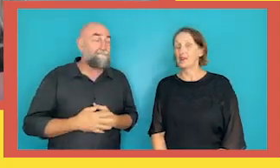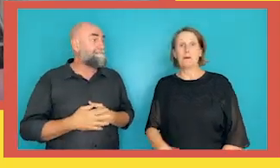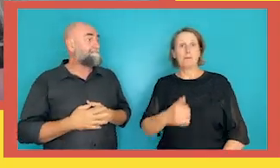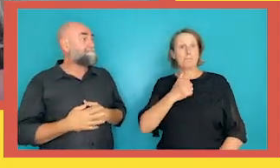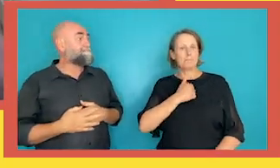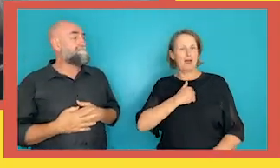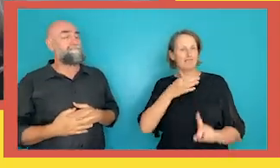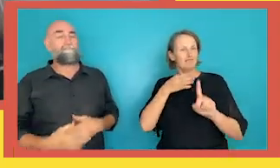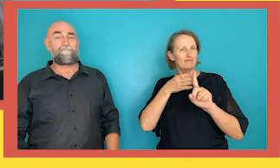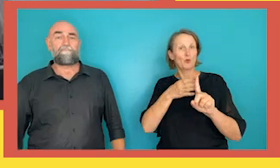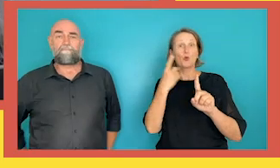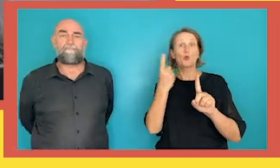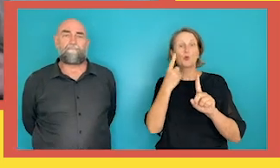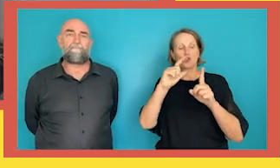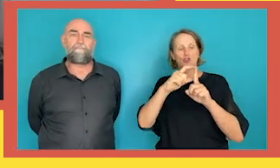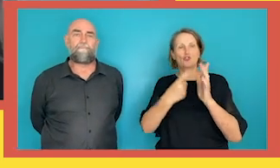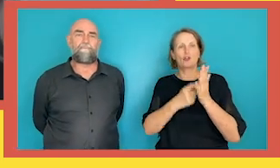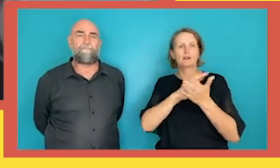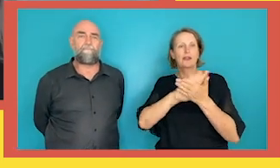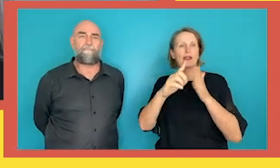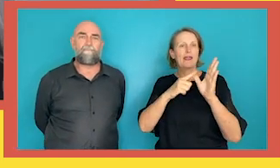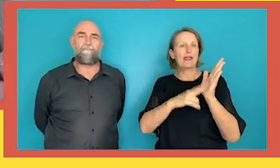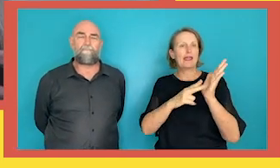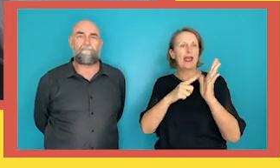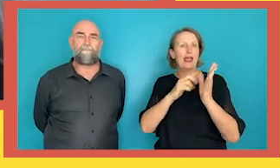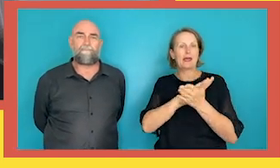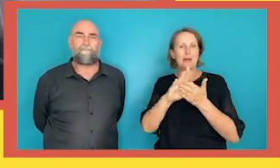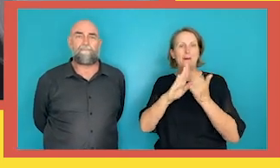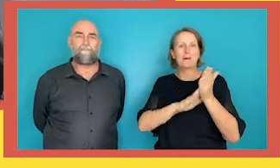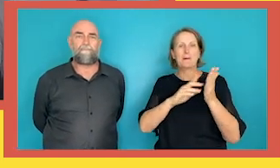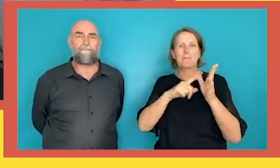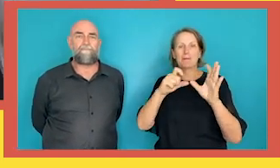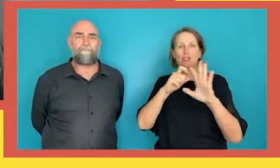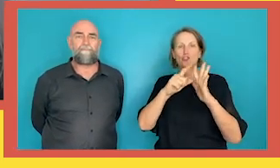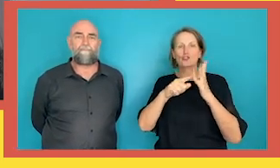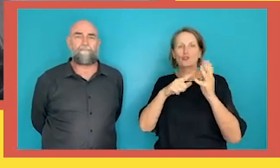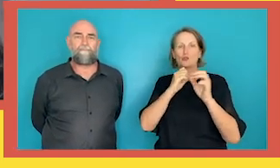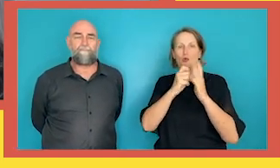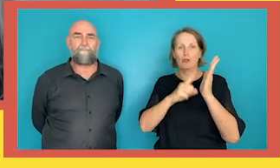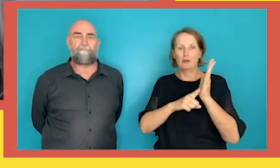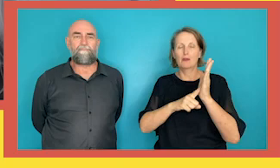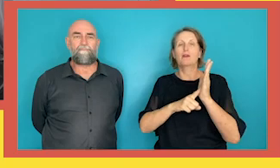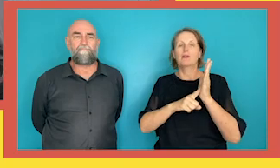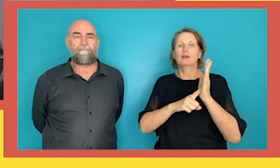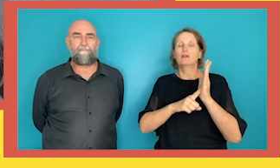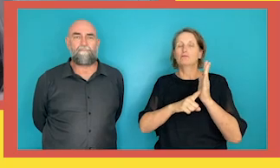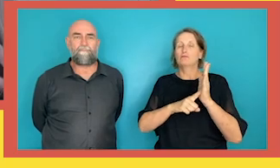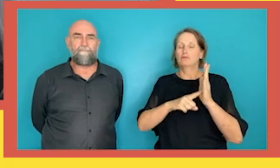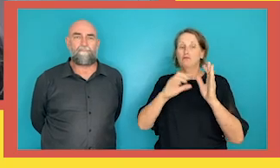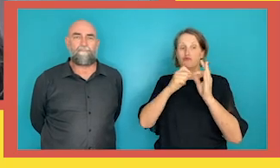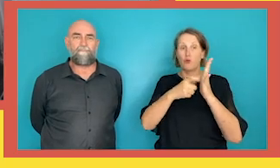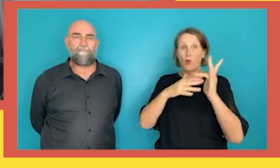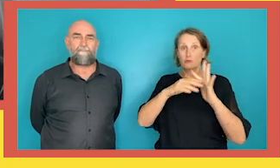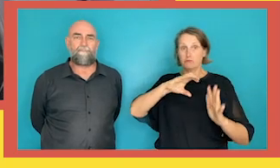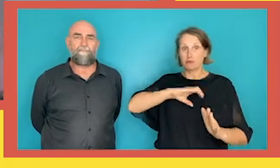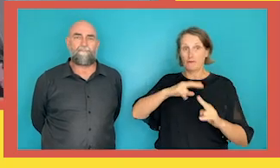Little Ripper moment has to be Hannah McDougall. Dr. Hannah McDougall is a dual Paralympian and bronze medalist in swimming. She competed in Athens